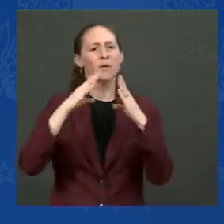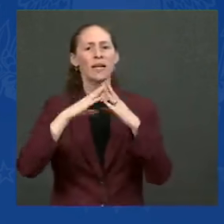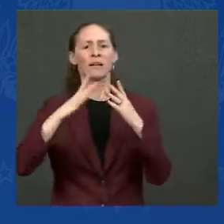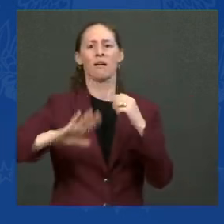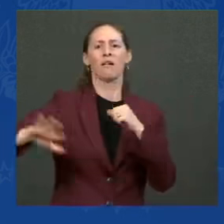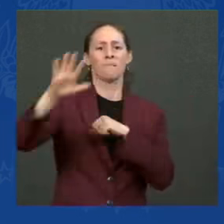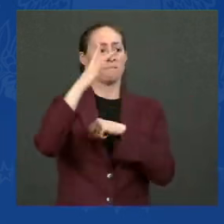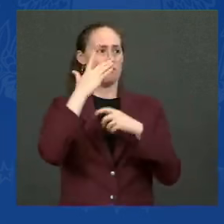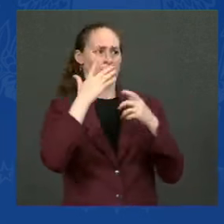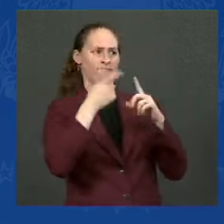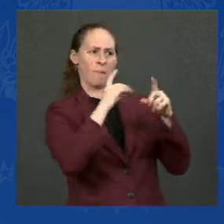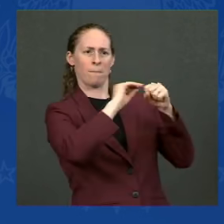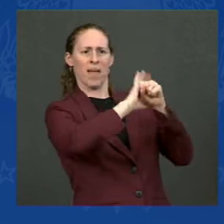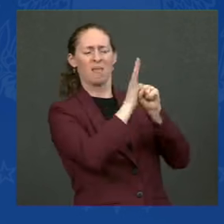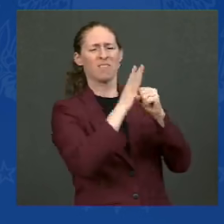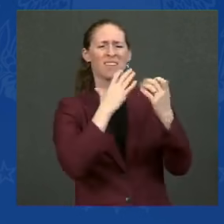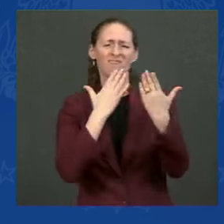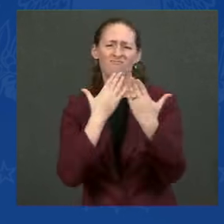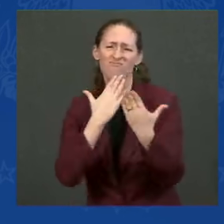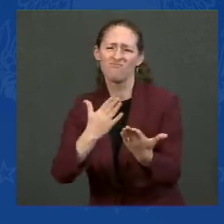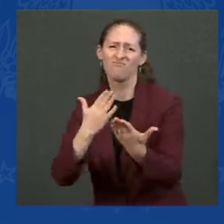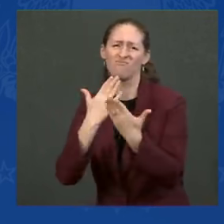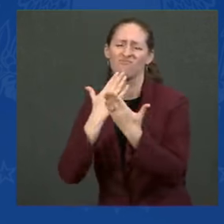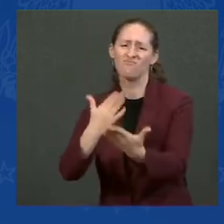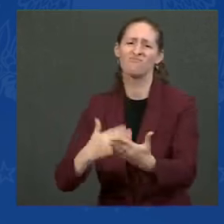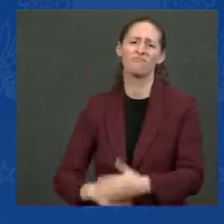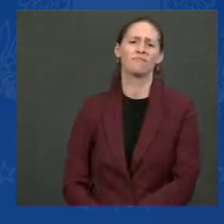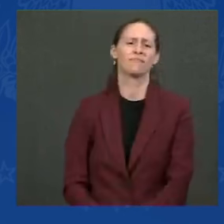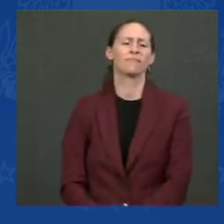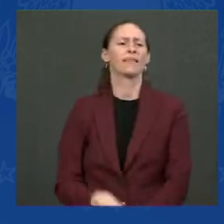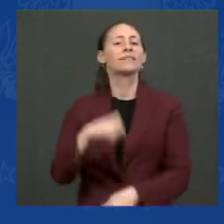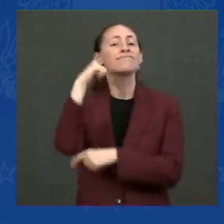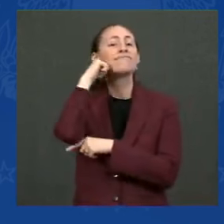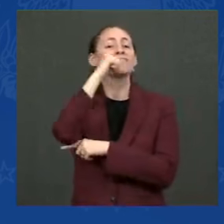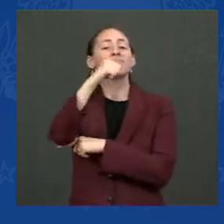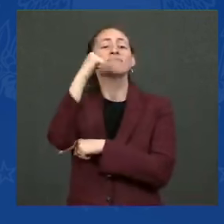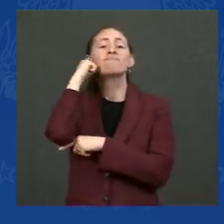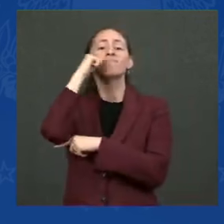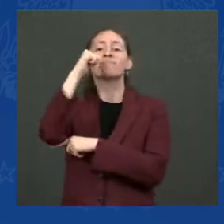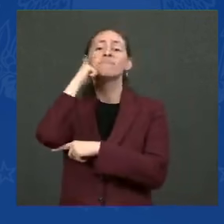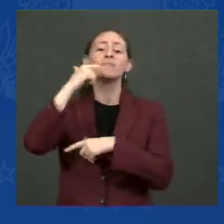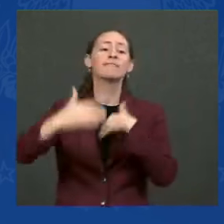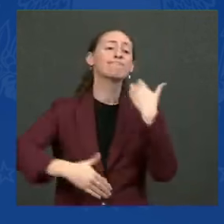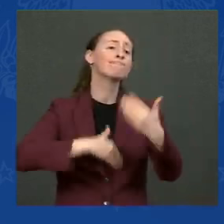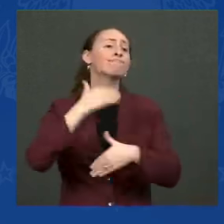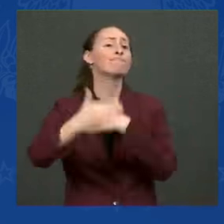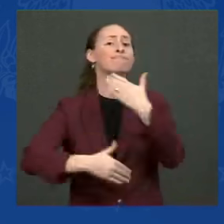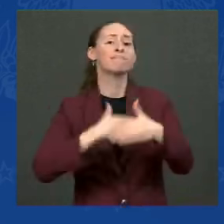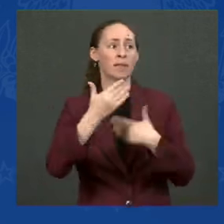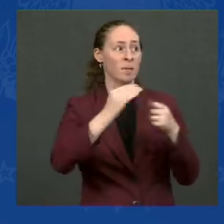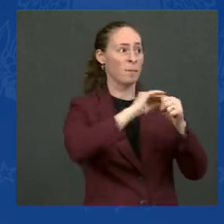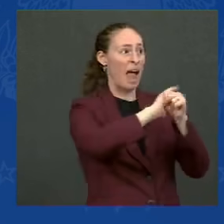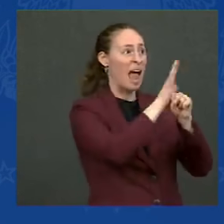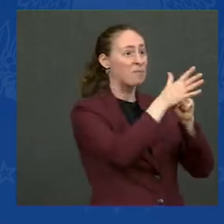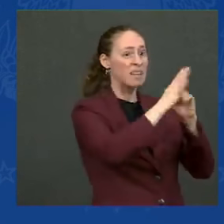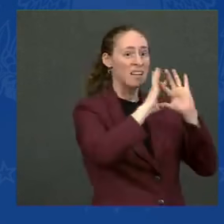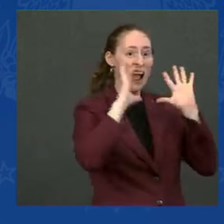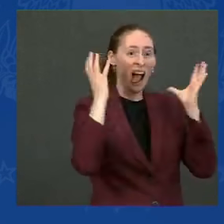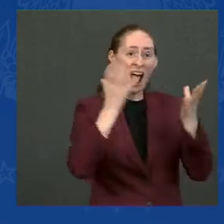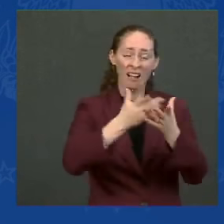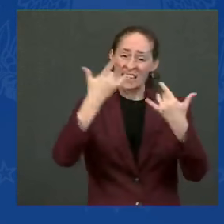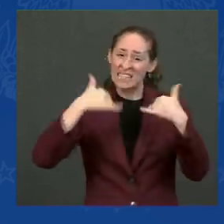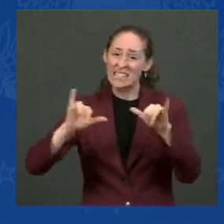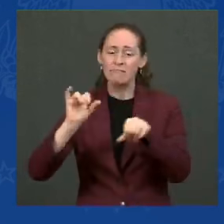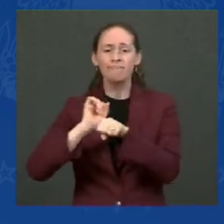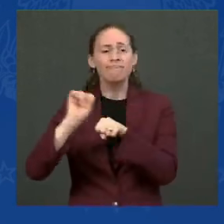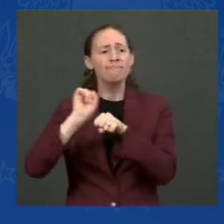you stayed in an operations mode, lining up protective equipment for the rest of the country, all around the country. And when the vaccine came out, you